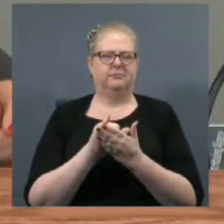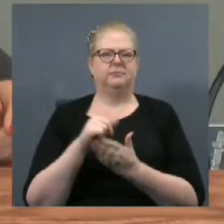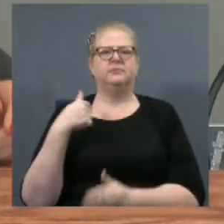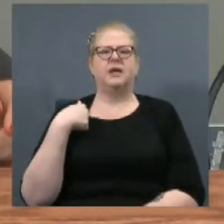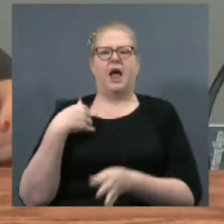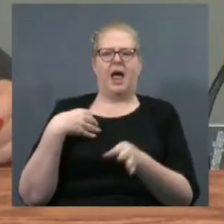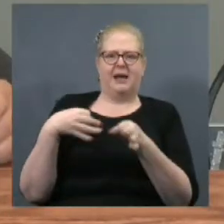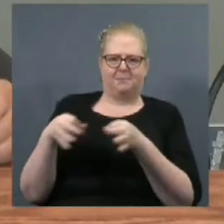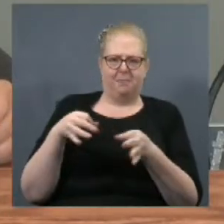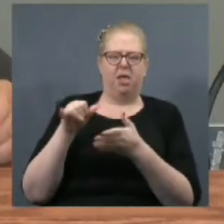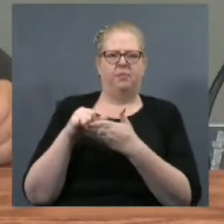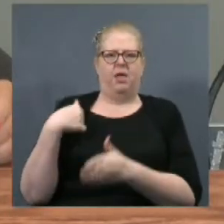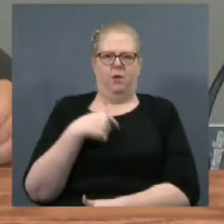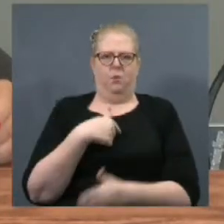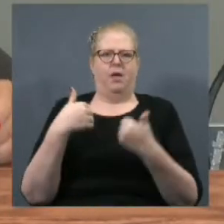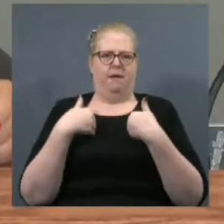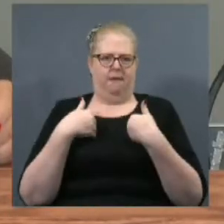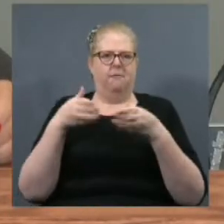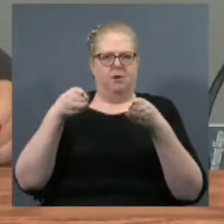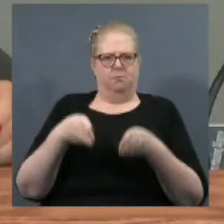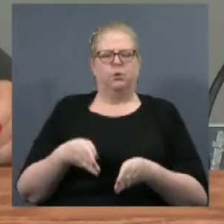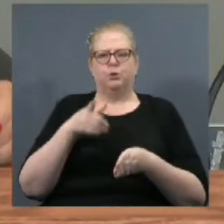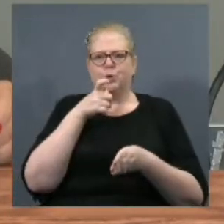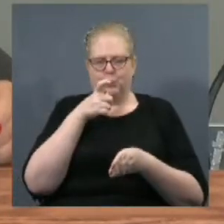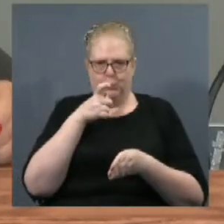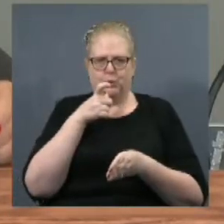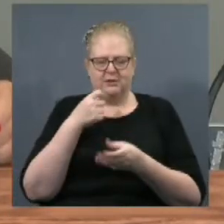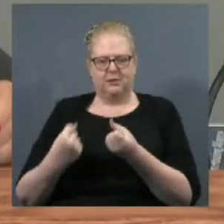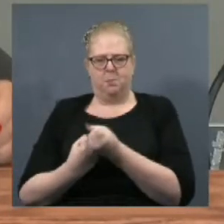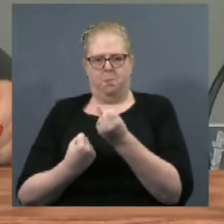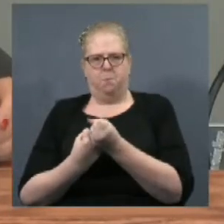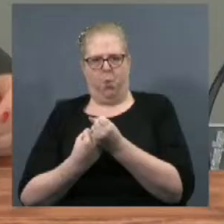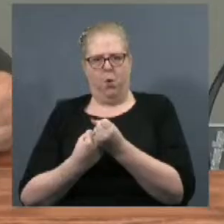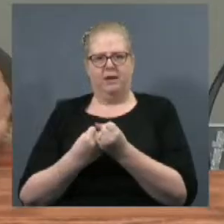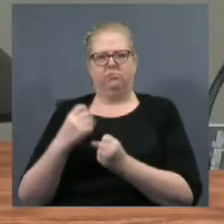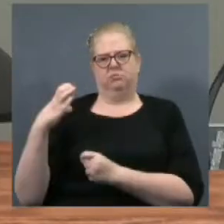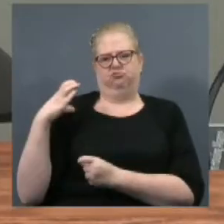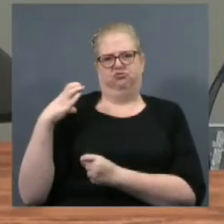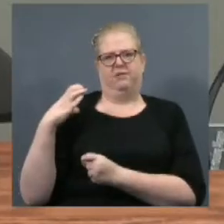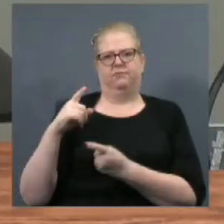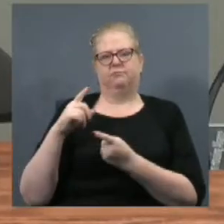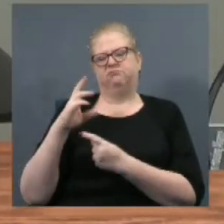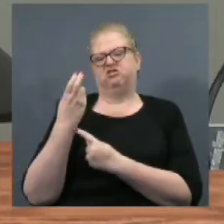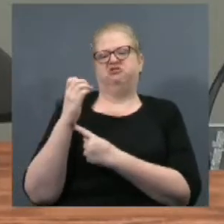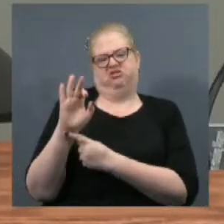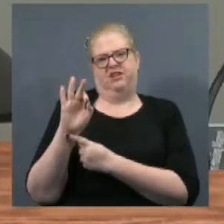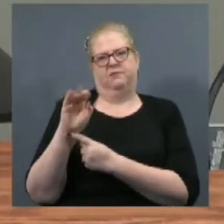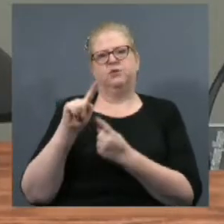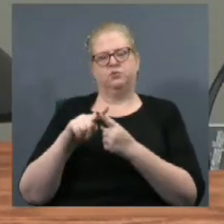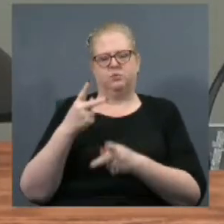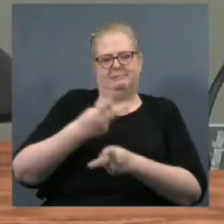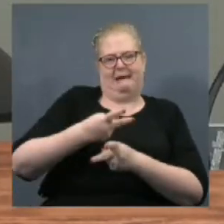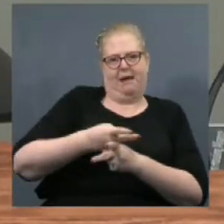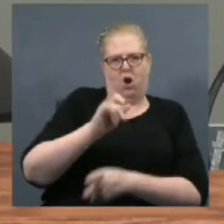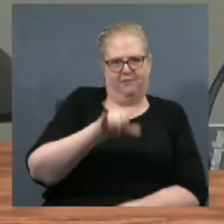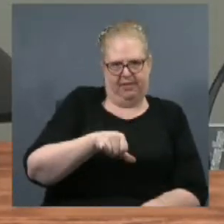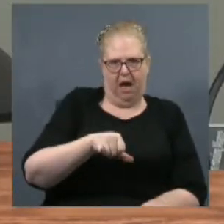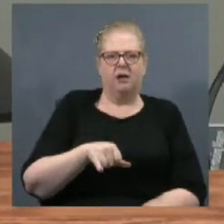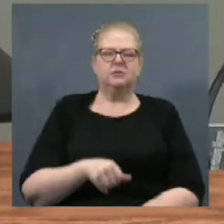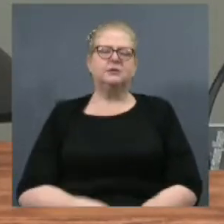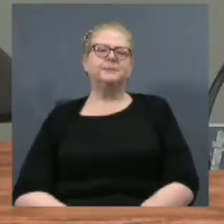that has stepped up behind the chief to take care of it. I have a resolution before